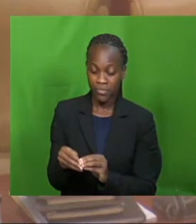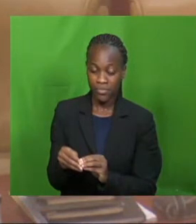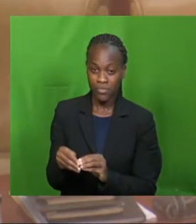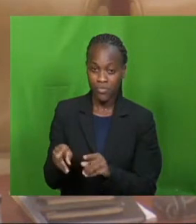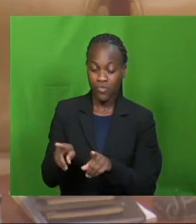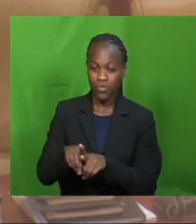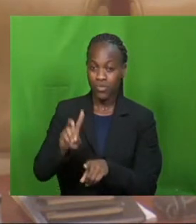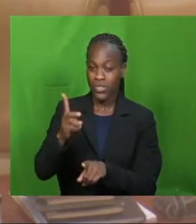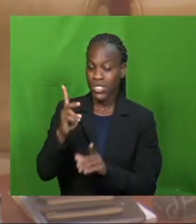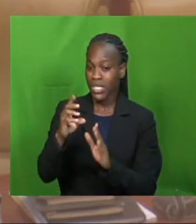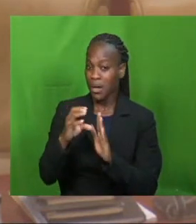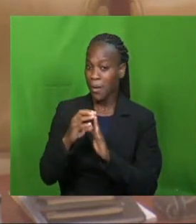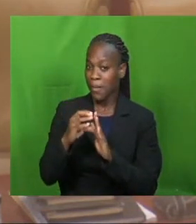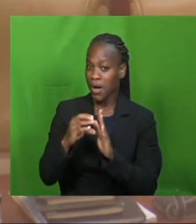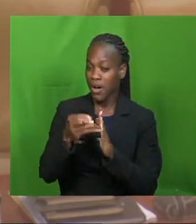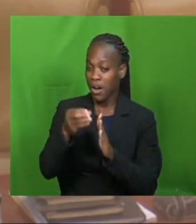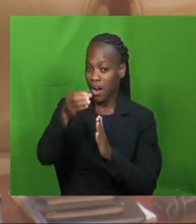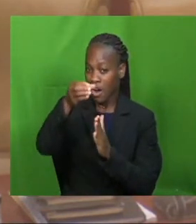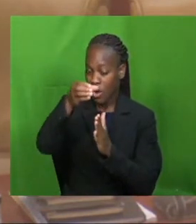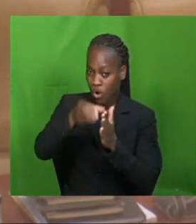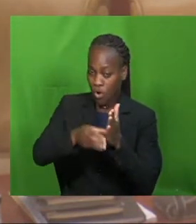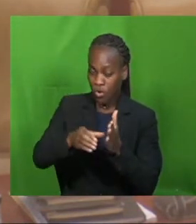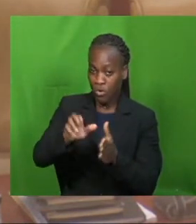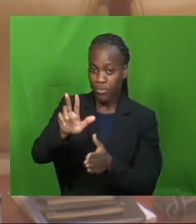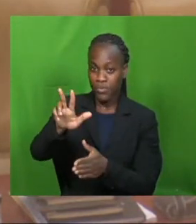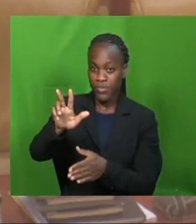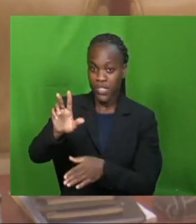paragraph at column 38,